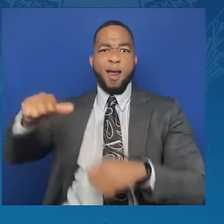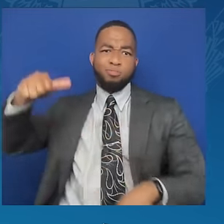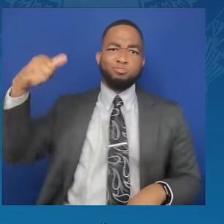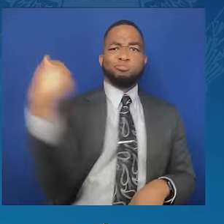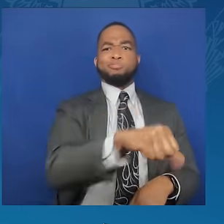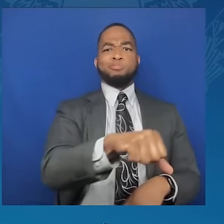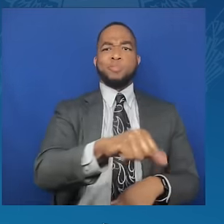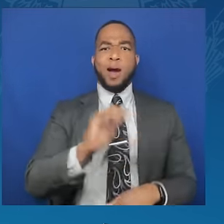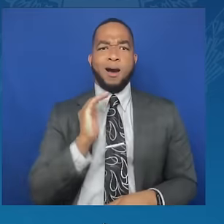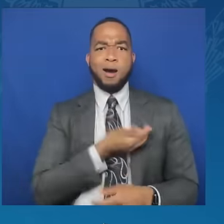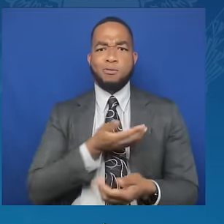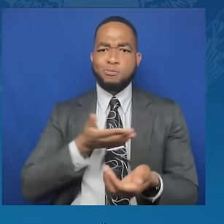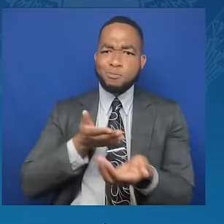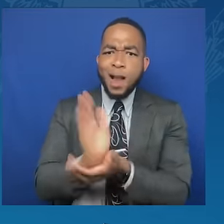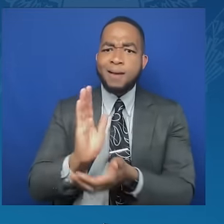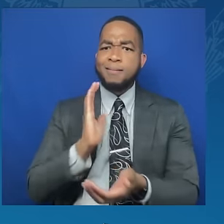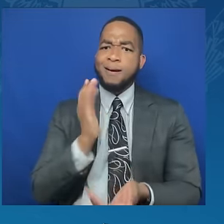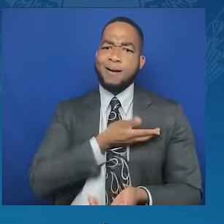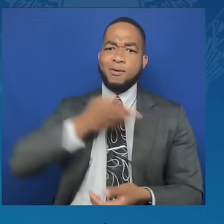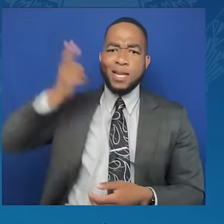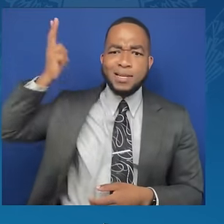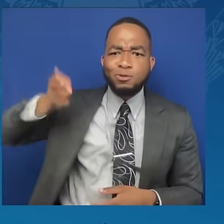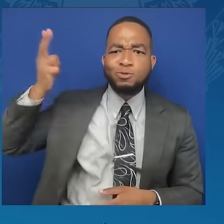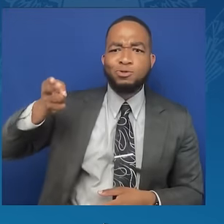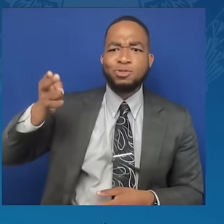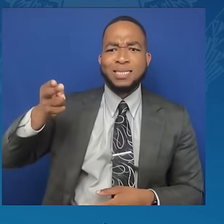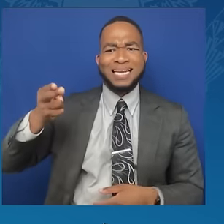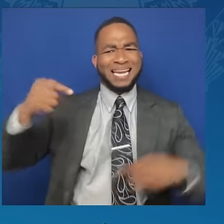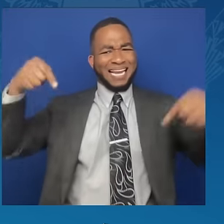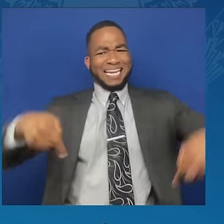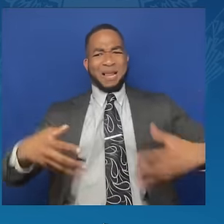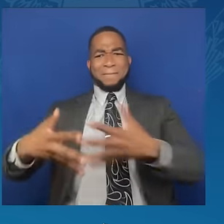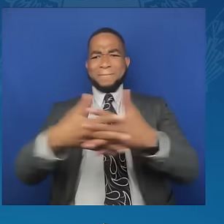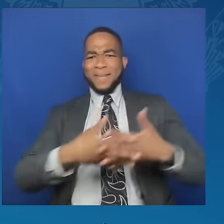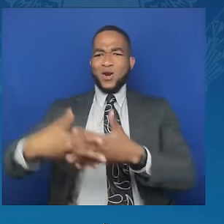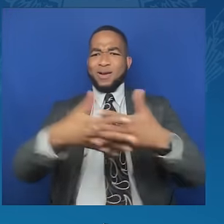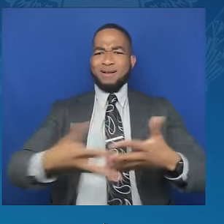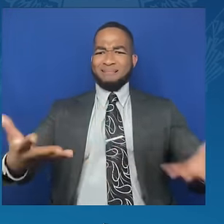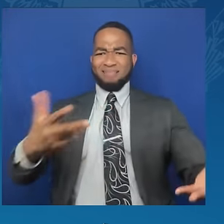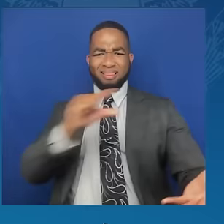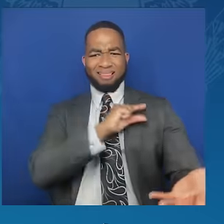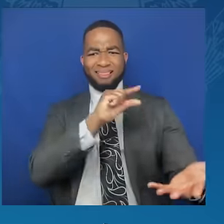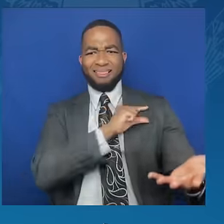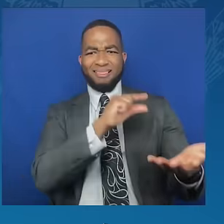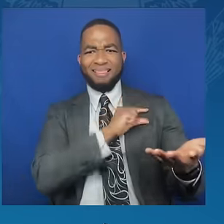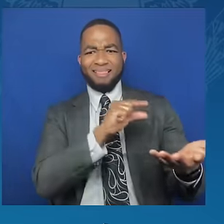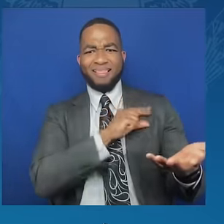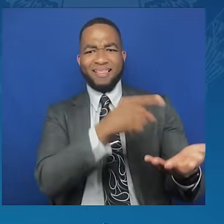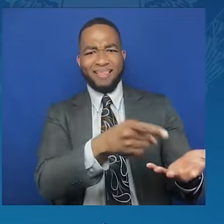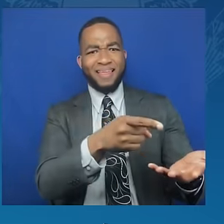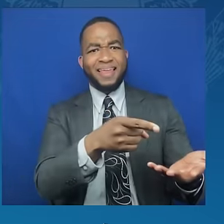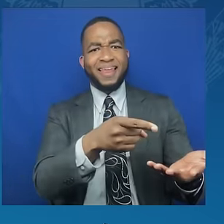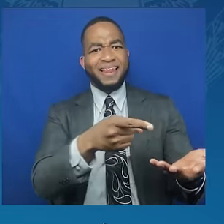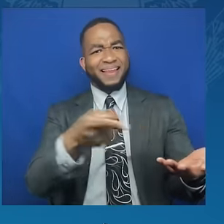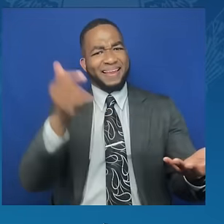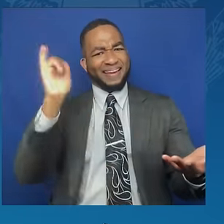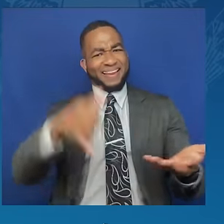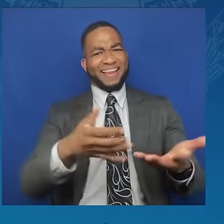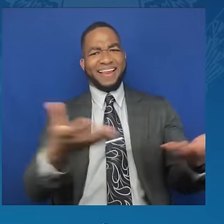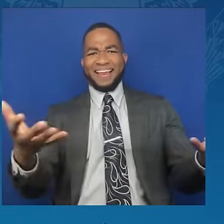guilty. It was the transatlantic African slave trade. And you're gonna tell me you don't wanna talk about